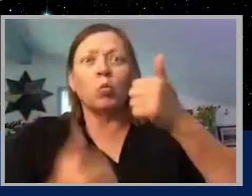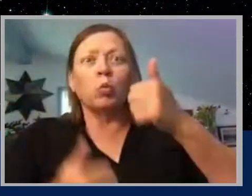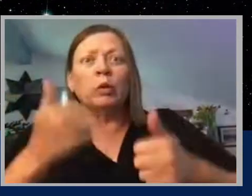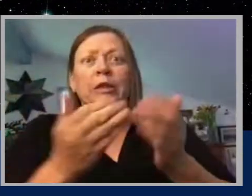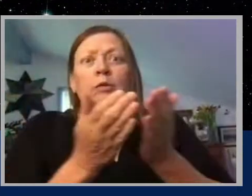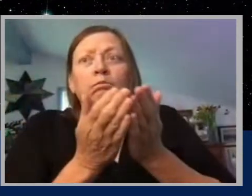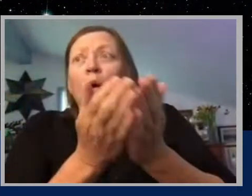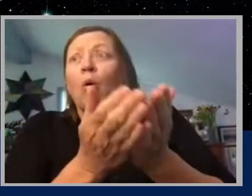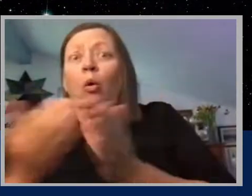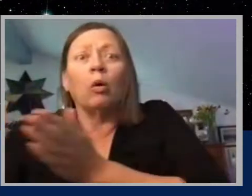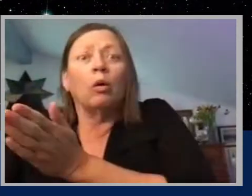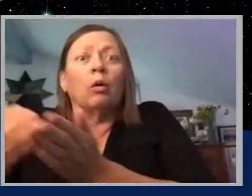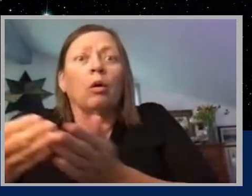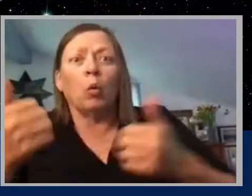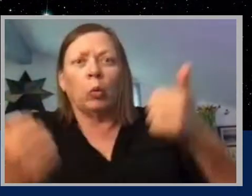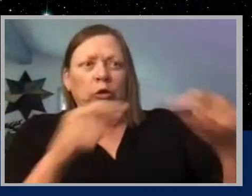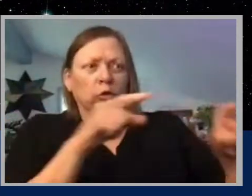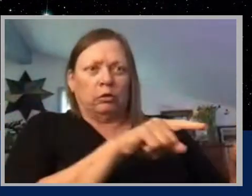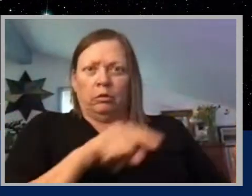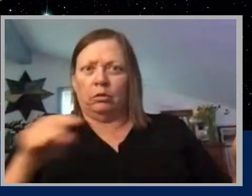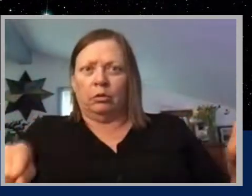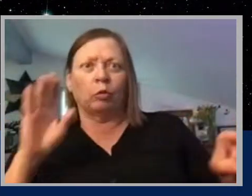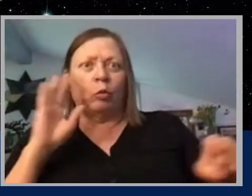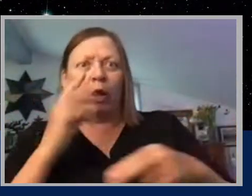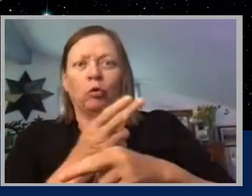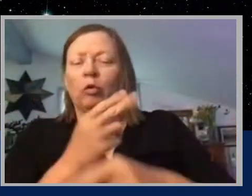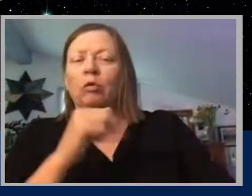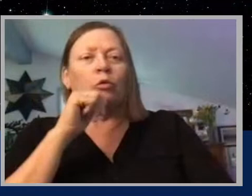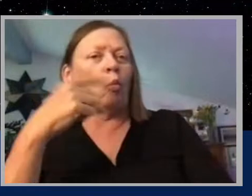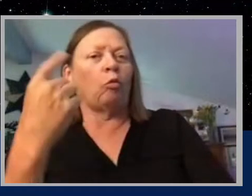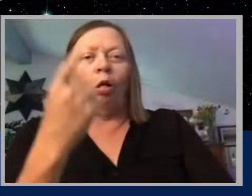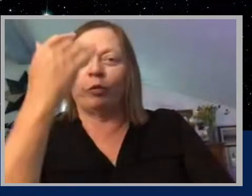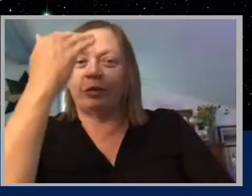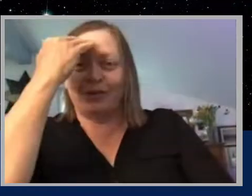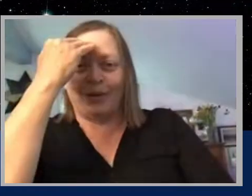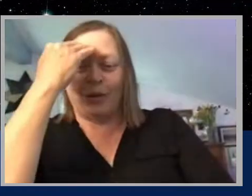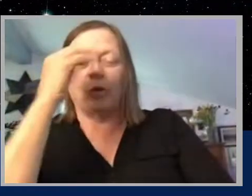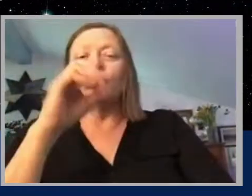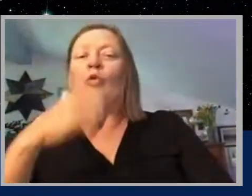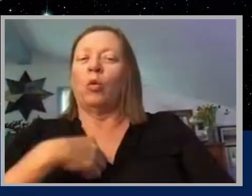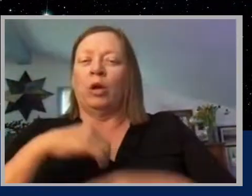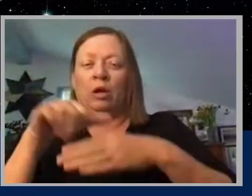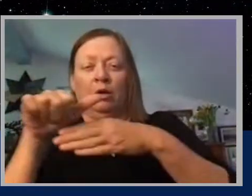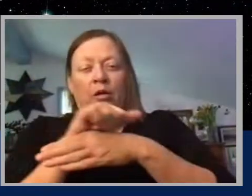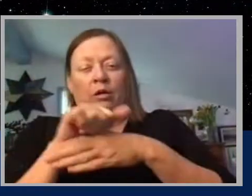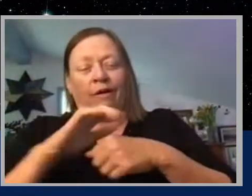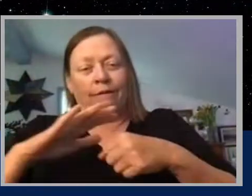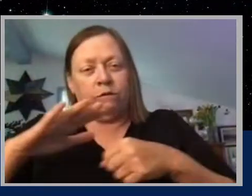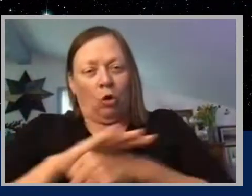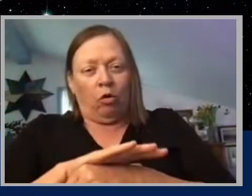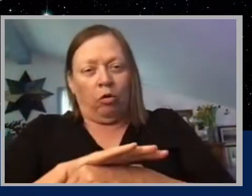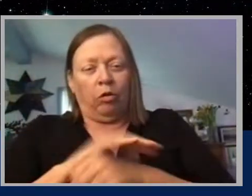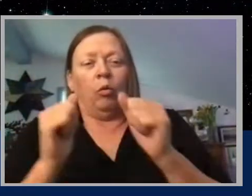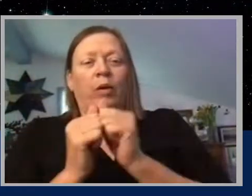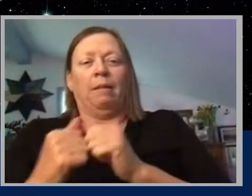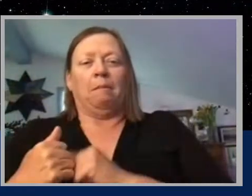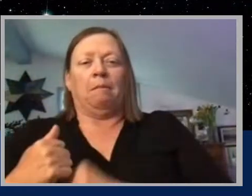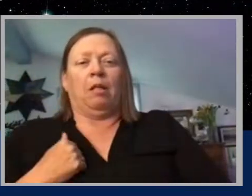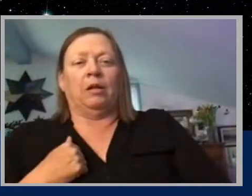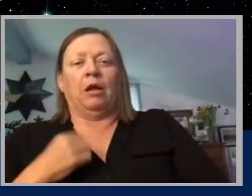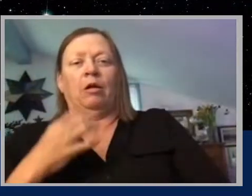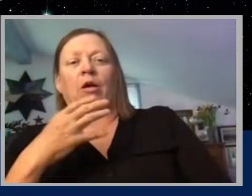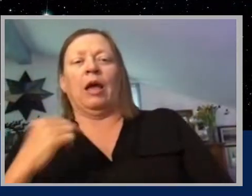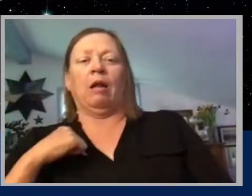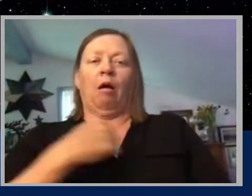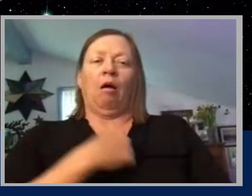and simulate a splashdown, go to a full mission profile with the military. That's extremely valuable for the military and us to make sure that we're ready for the